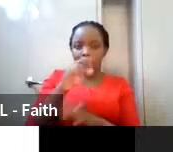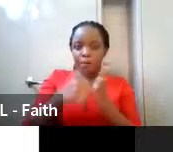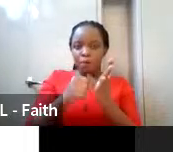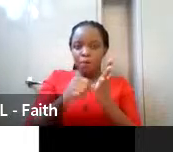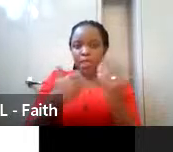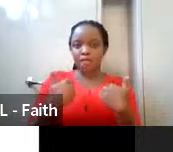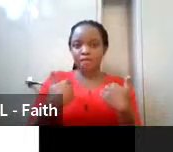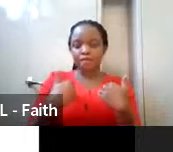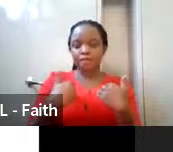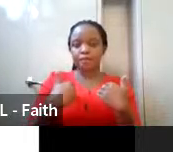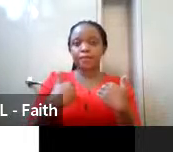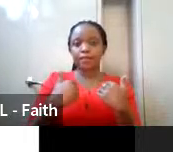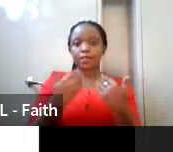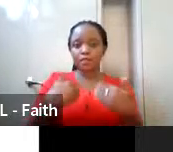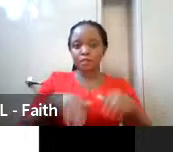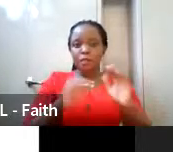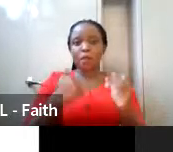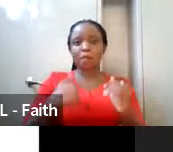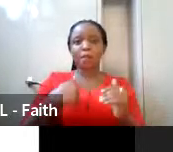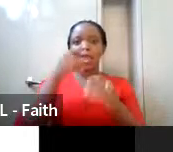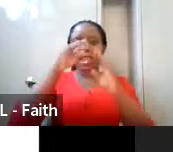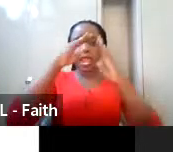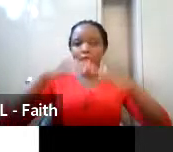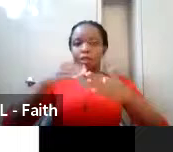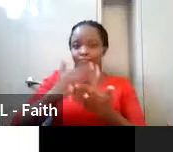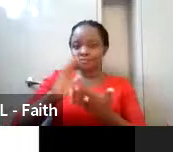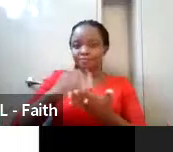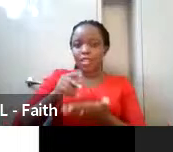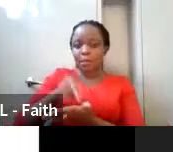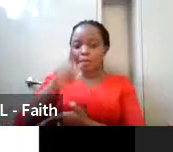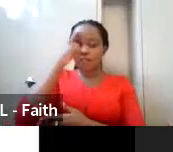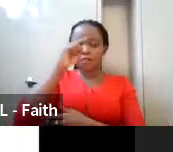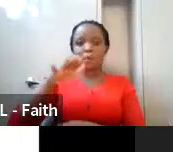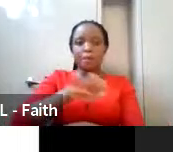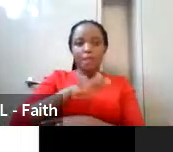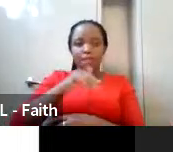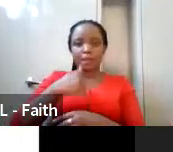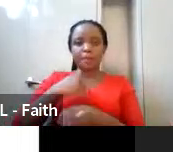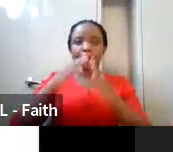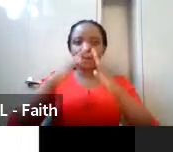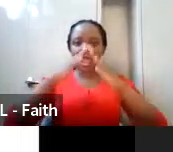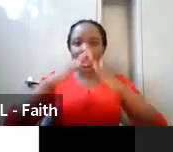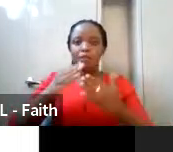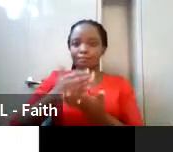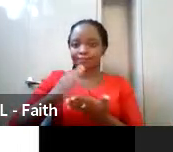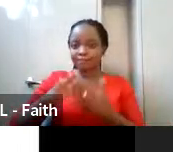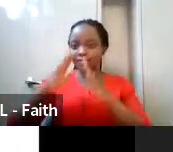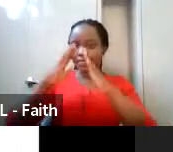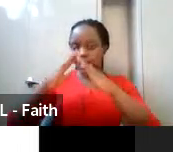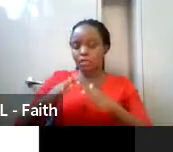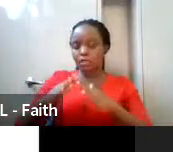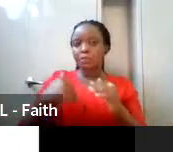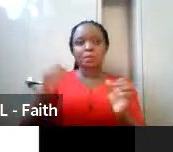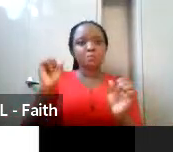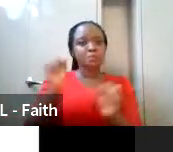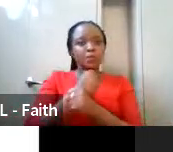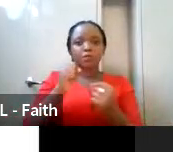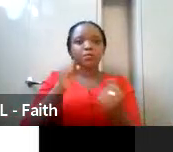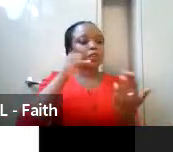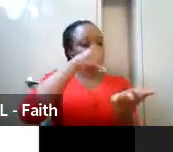it's with regards to my rent, the rent I pay for my premises. So I'm not being able to claim